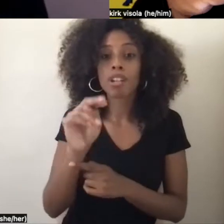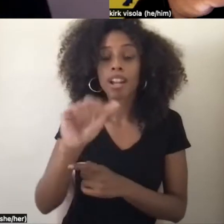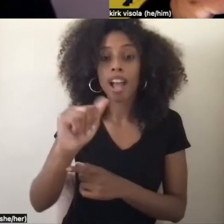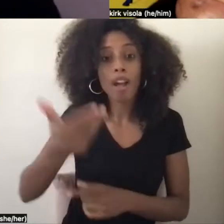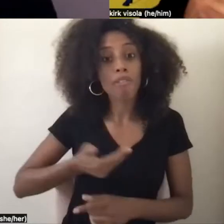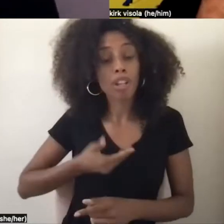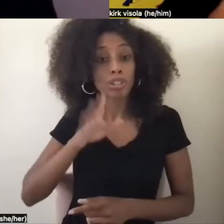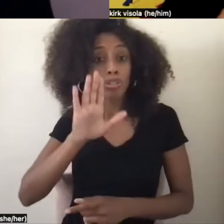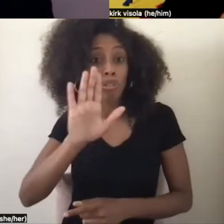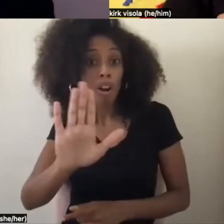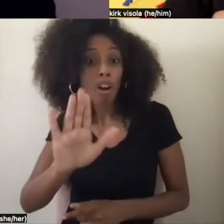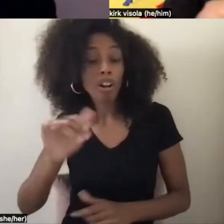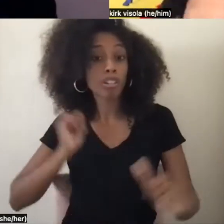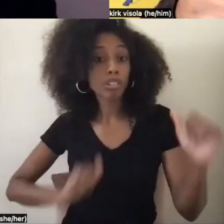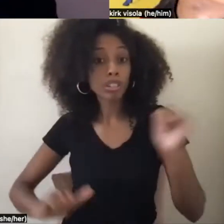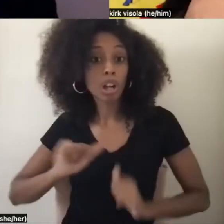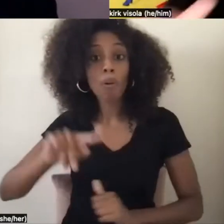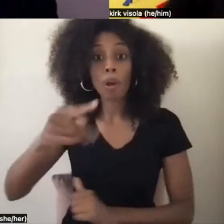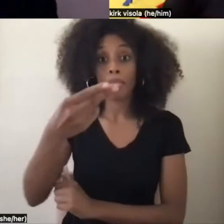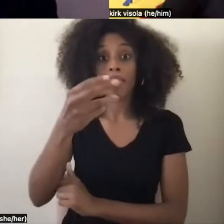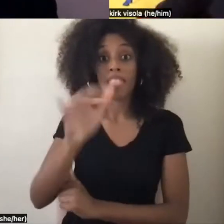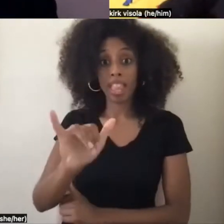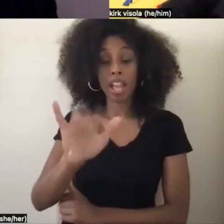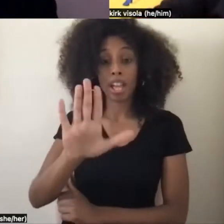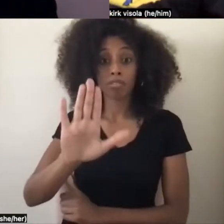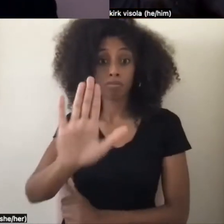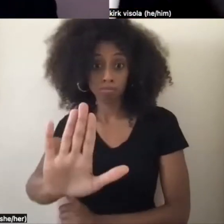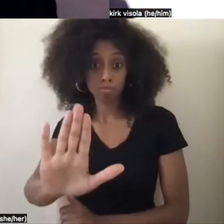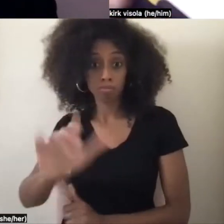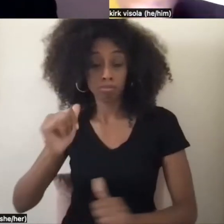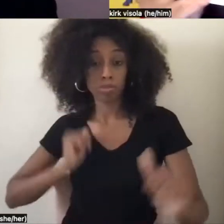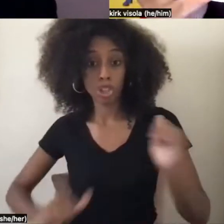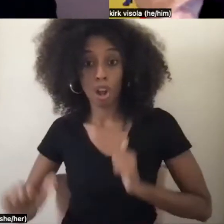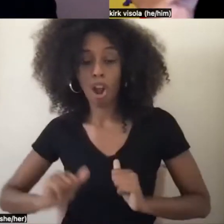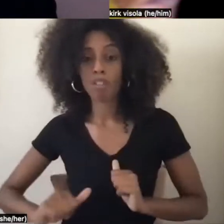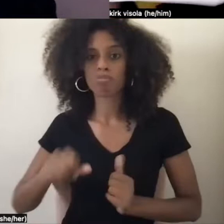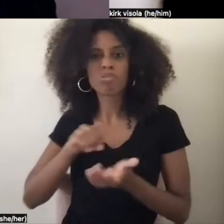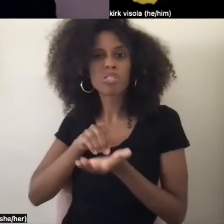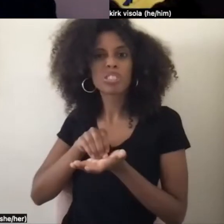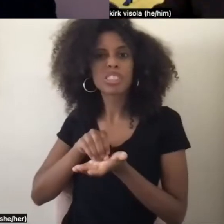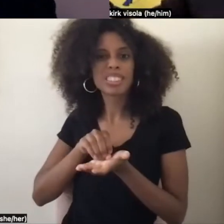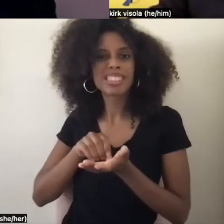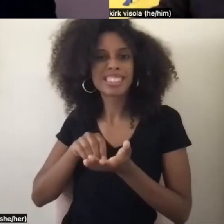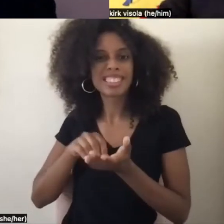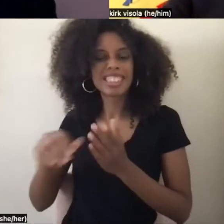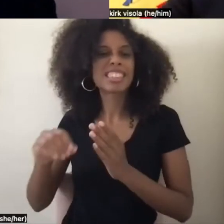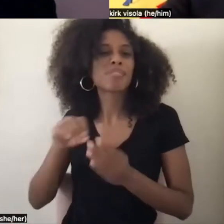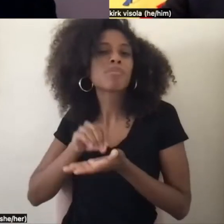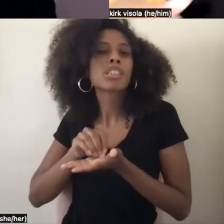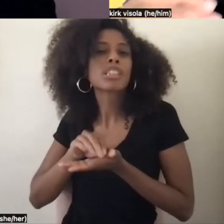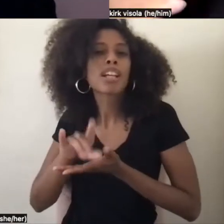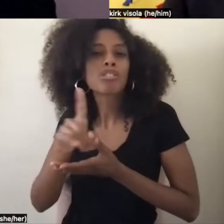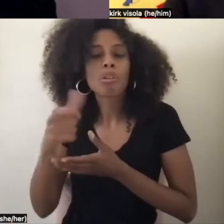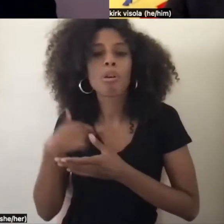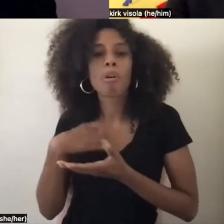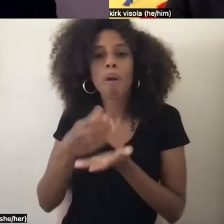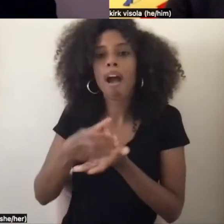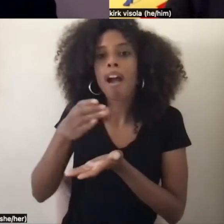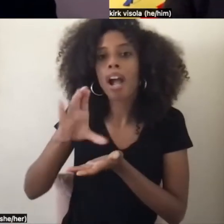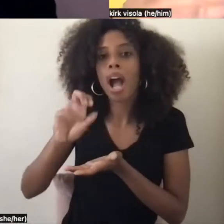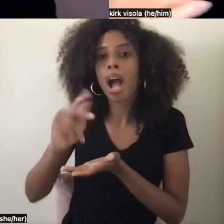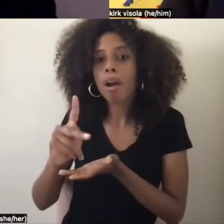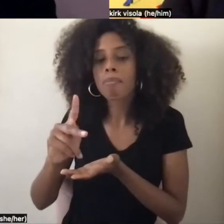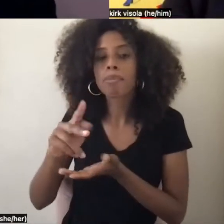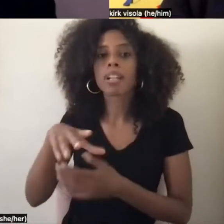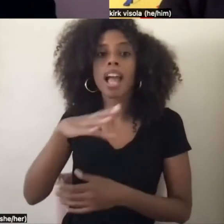show, they send you a cup, send you a notebook and binder, which I'm taking notes in, so make sure I get my speaking points